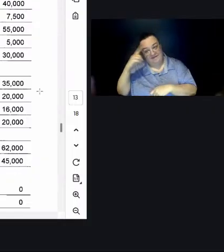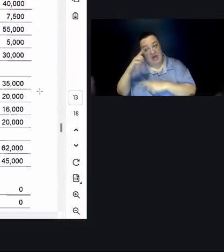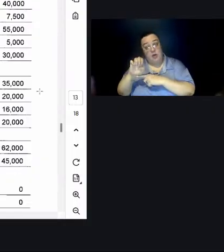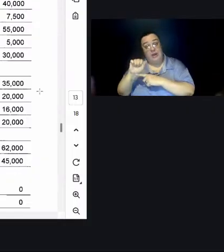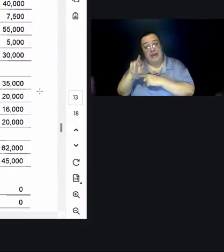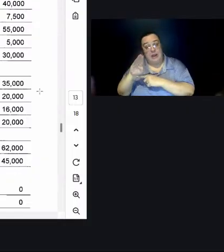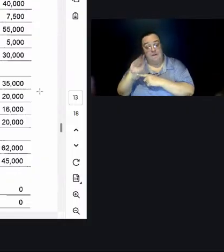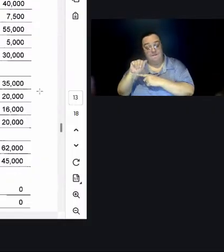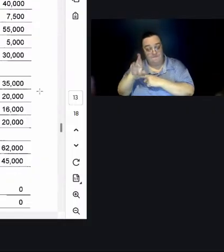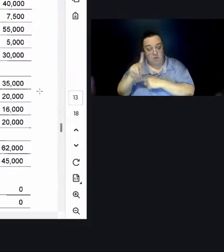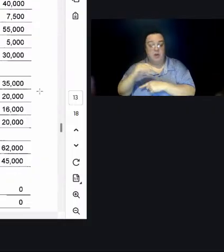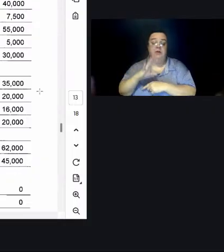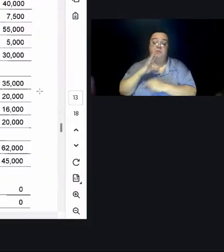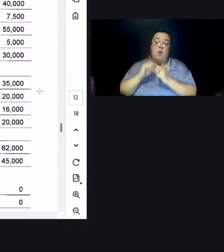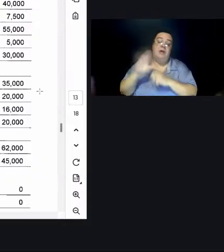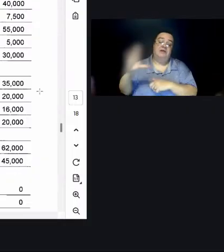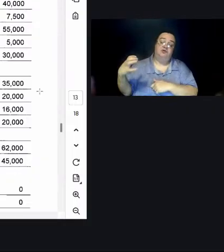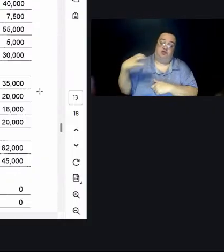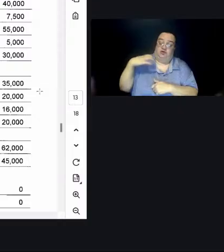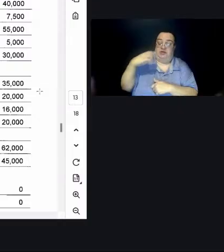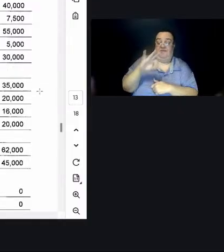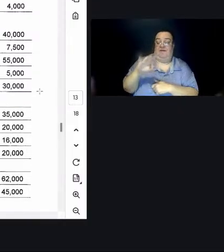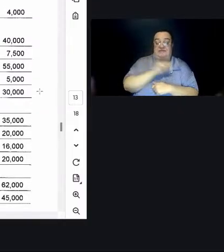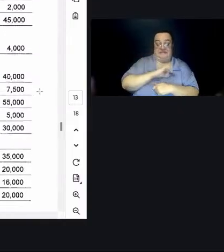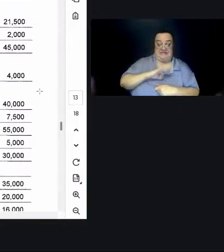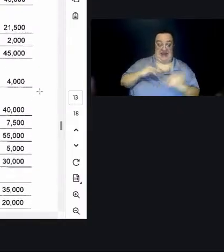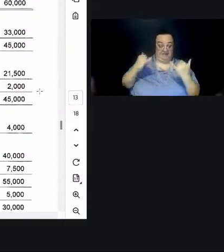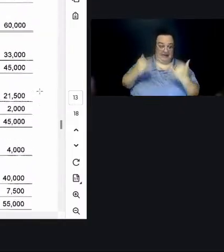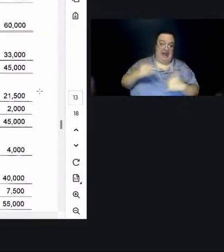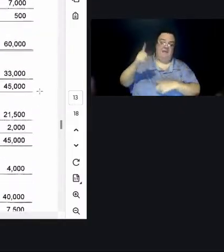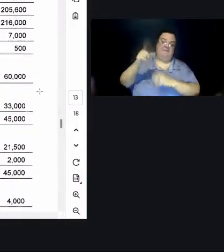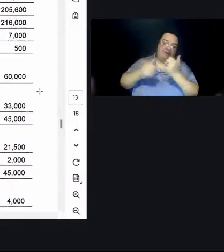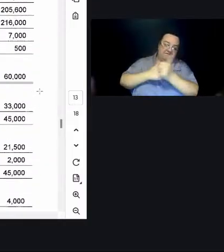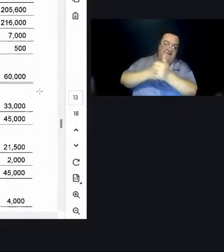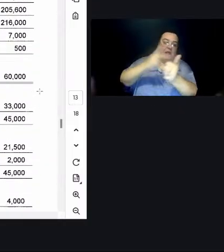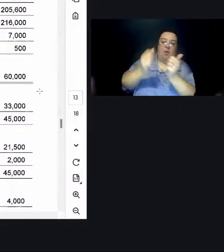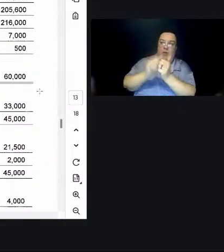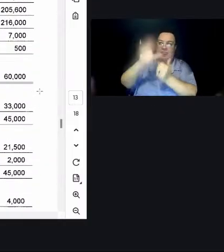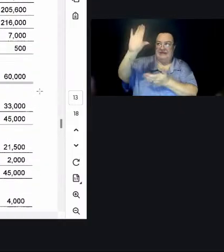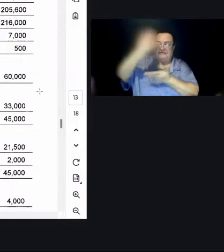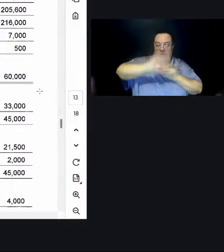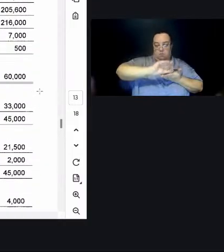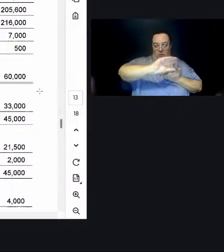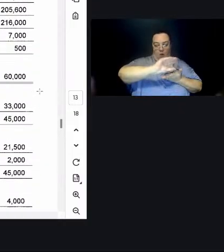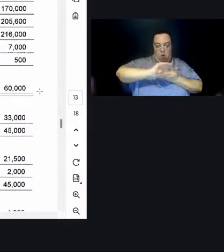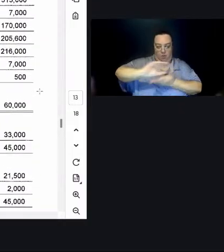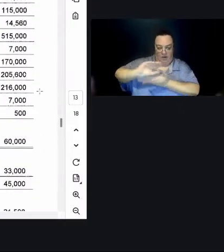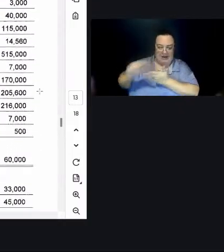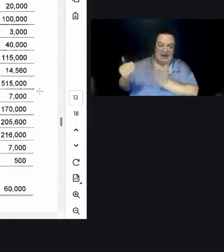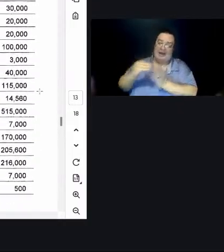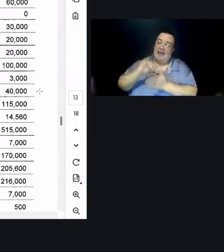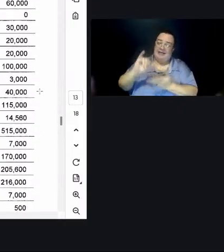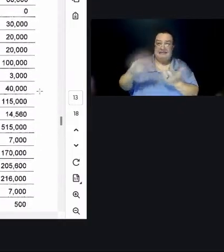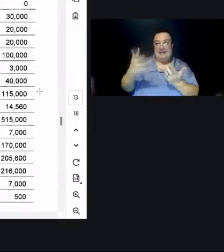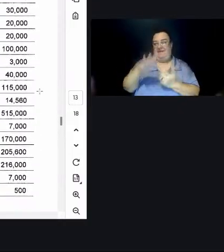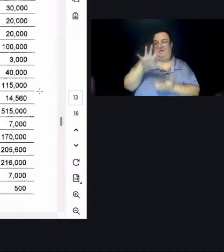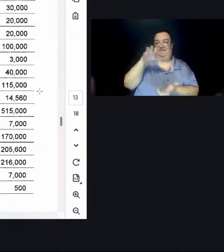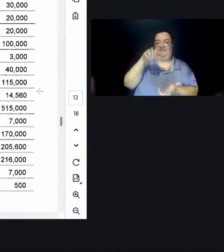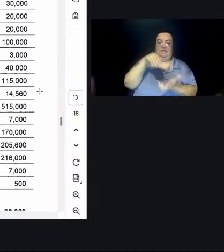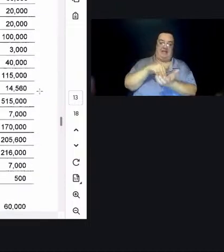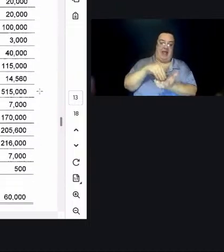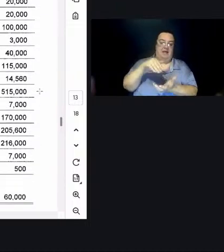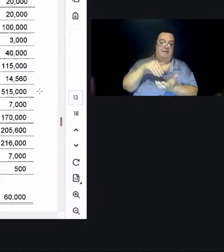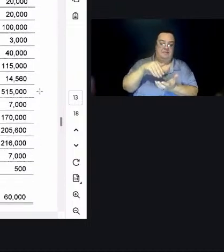he's following up with appropriations. So again, it's $500,000 for encrypted radios. We're trying to get that through grant